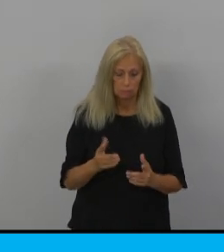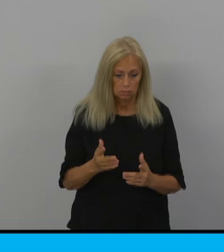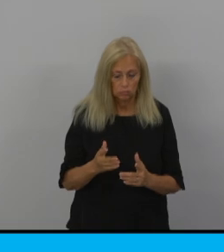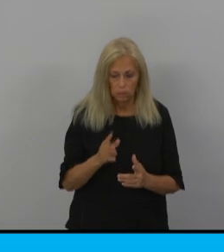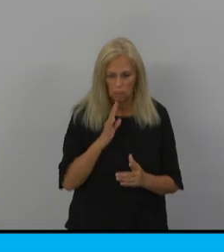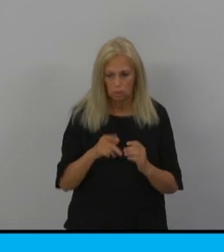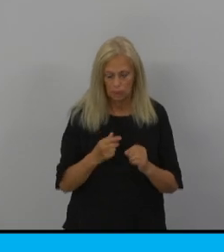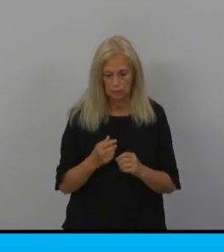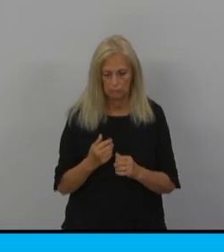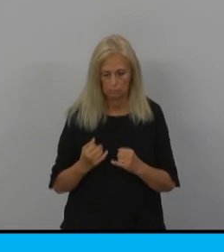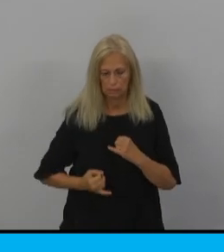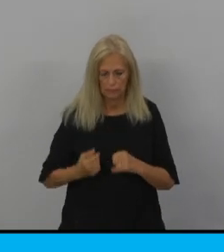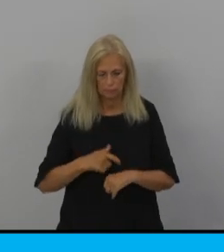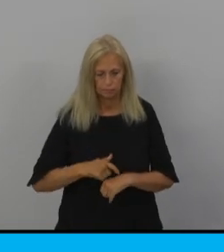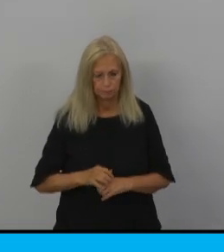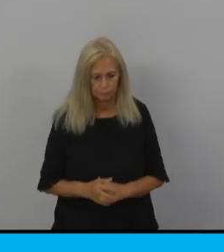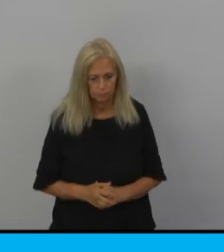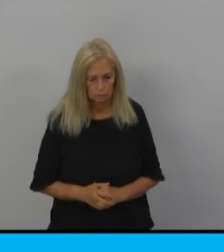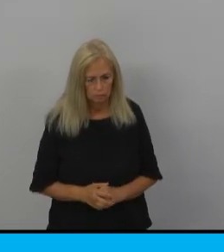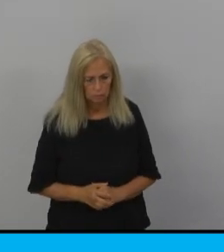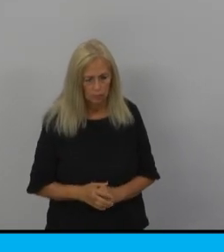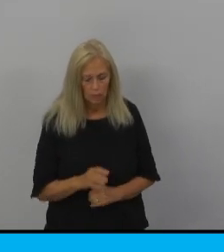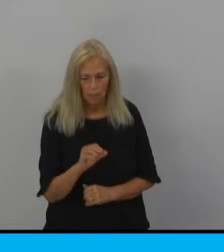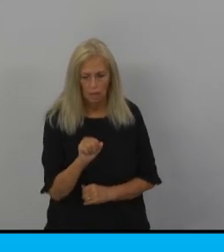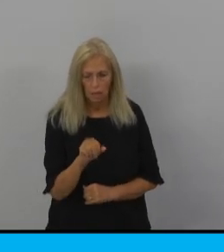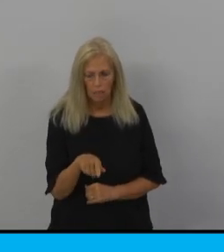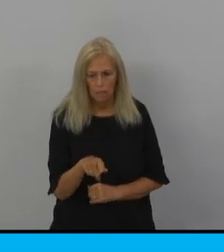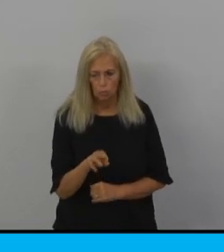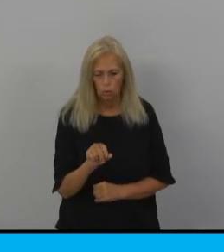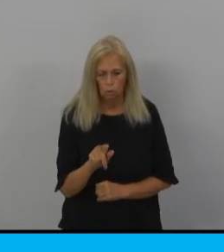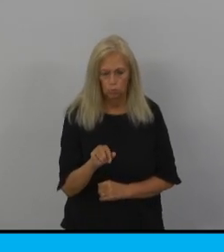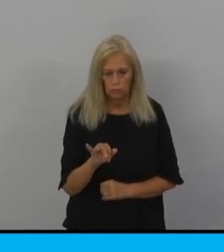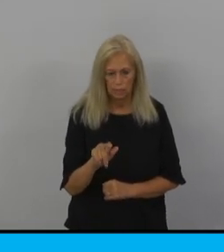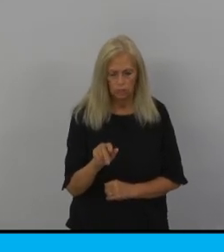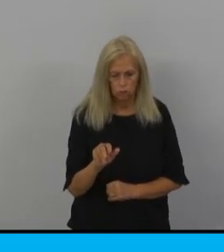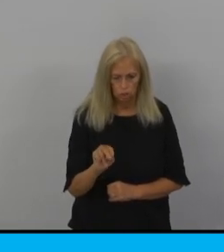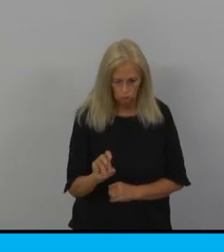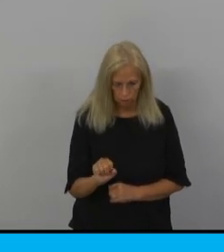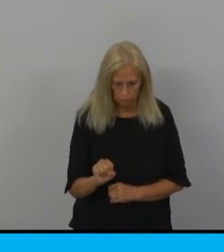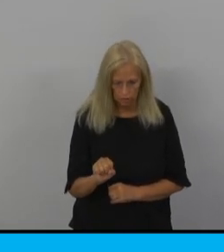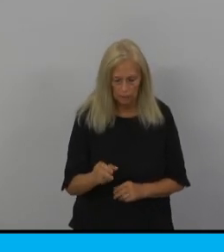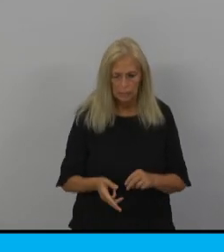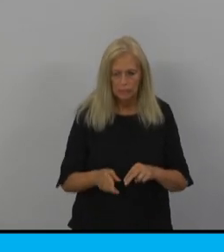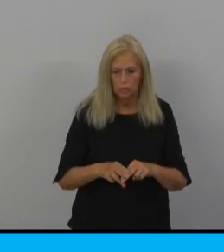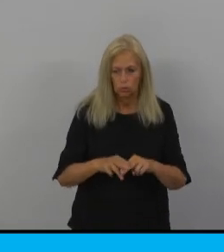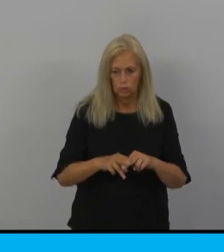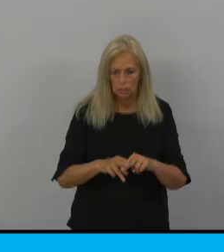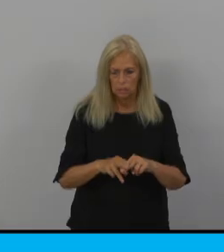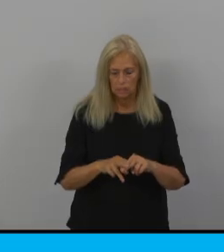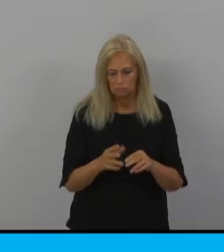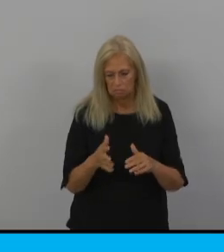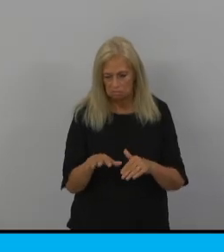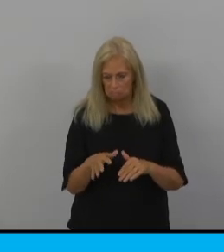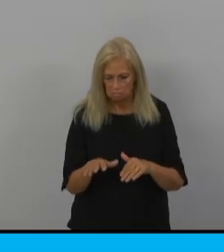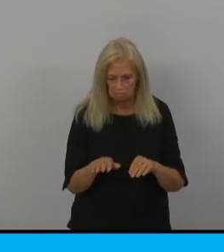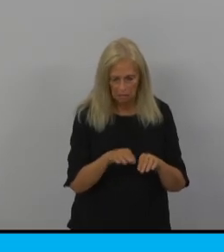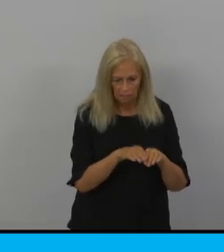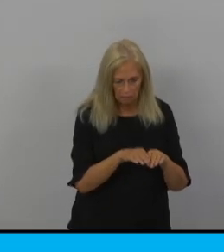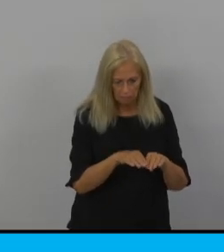Medicaid. On our appropriations, this is the increase in appropriations, pretty flat